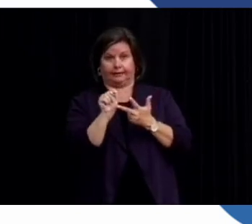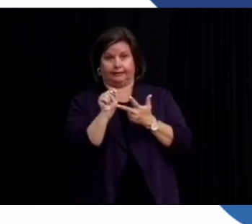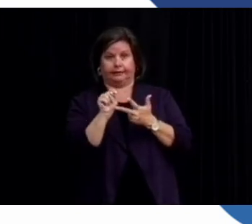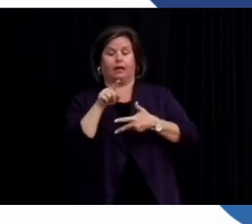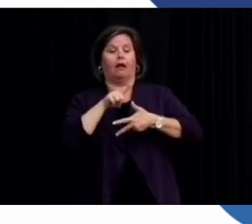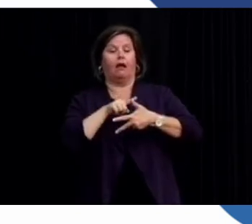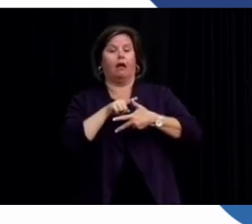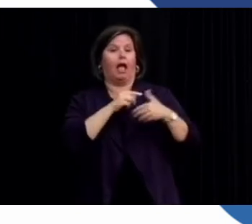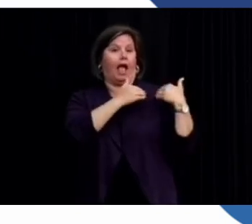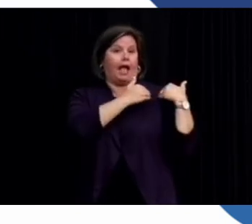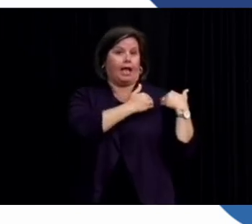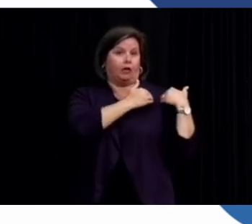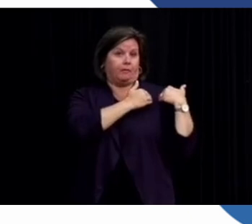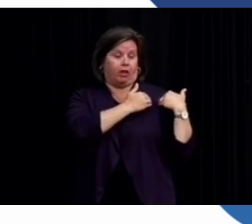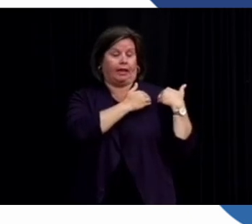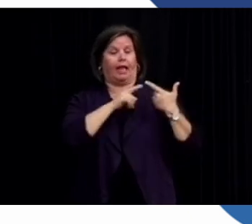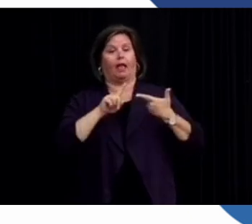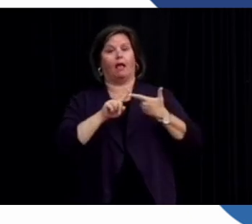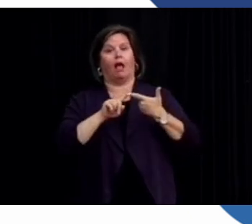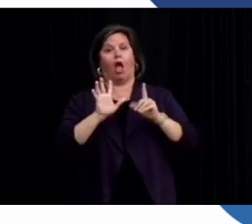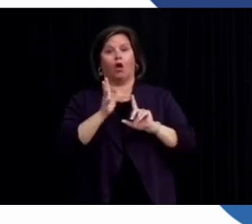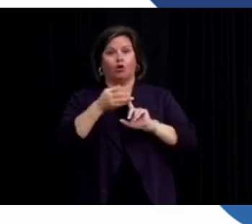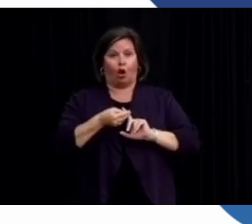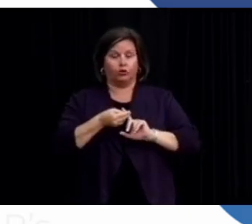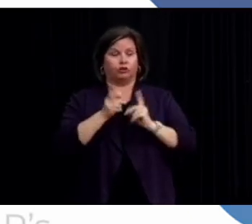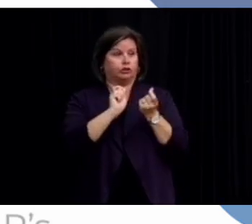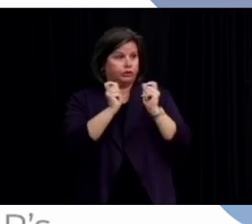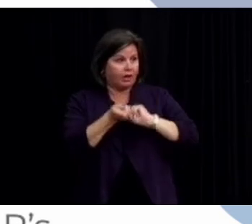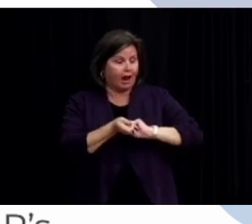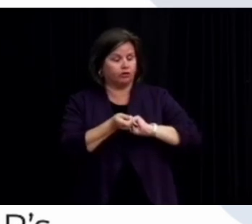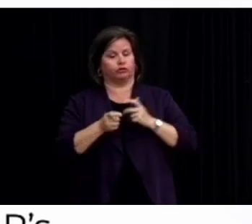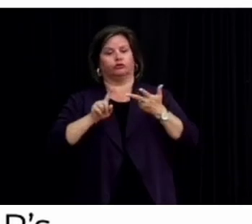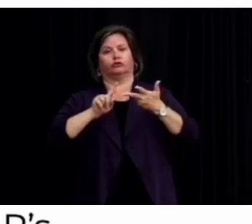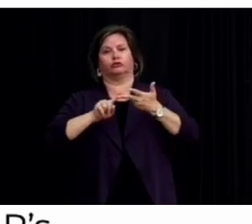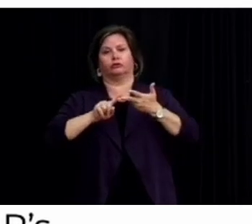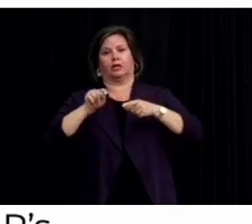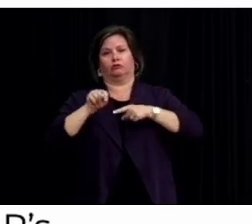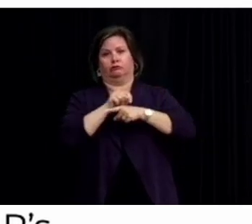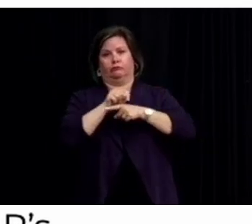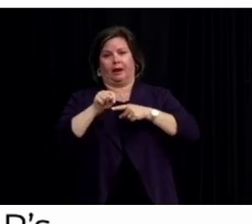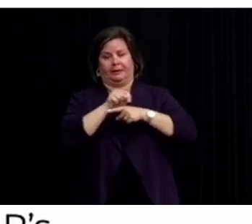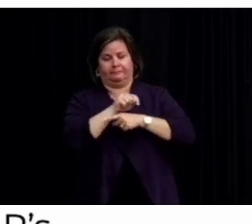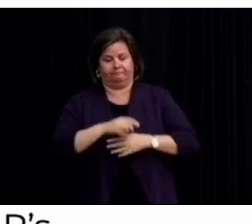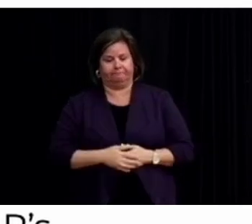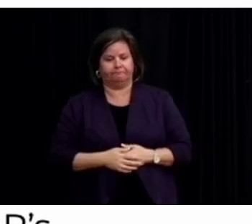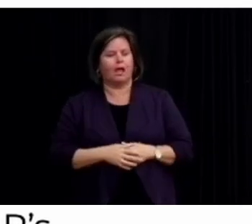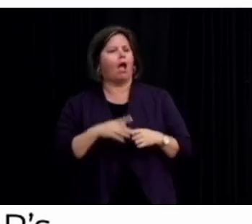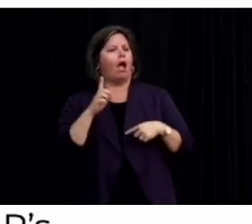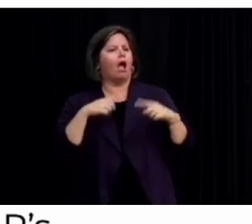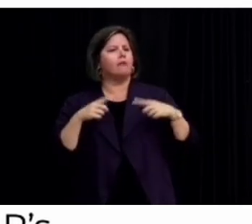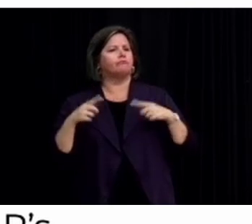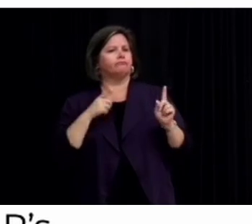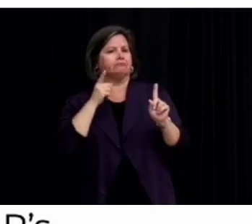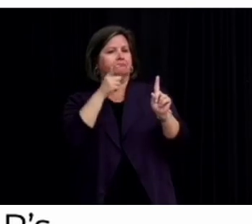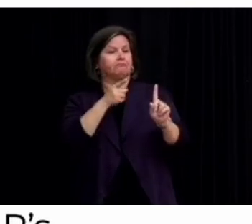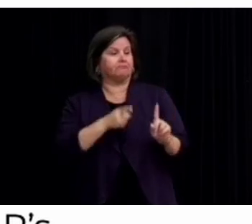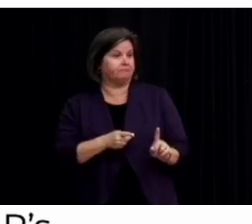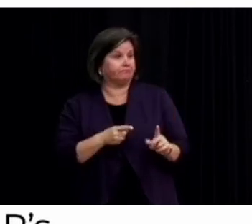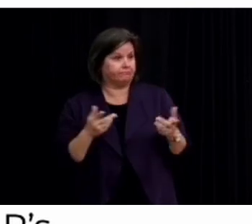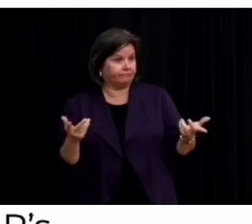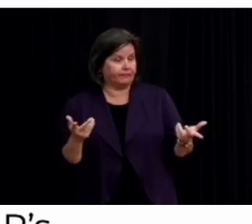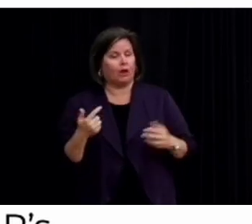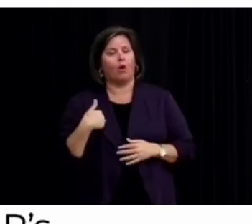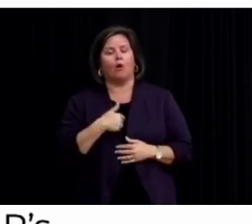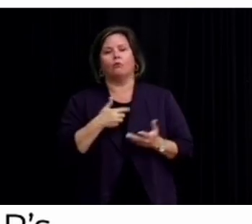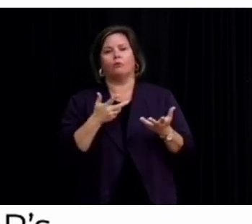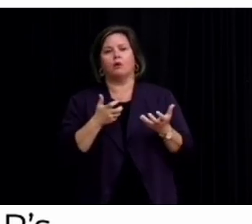again, Accountability, Culture Change, and Training, and there are various objectives that we have under this initiative. For example, we want to